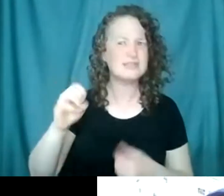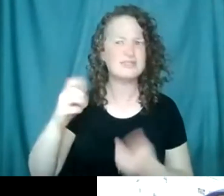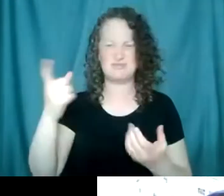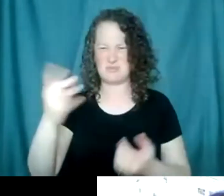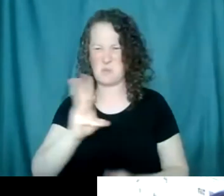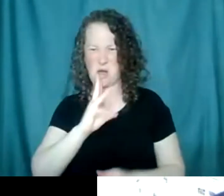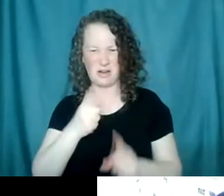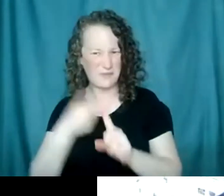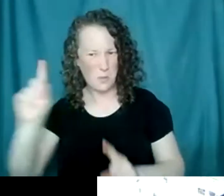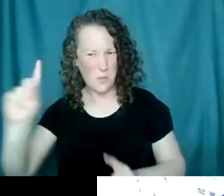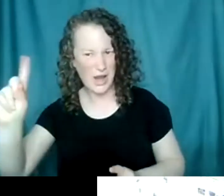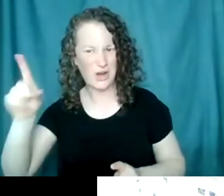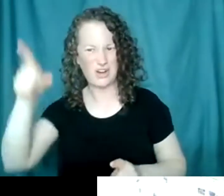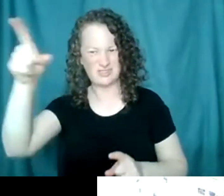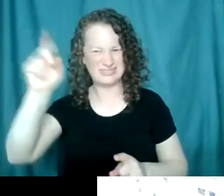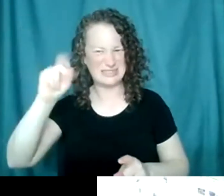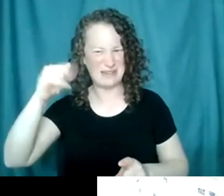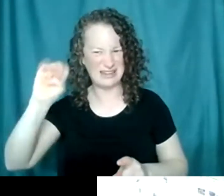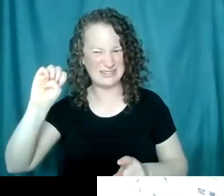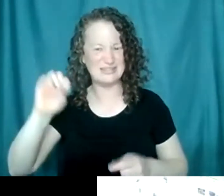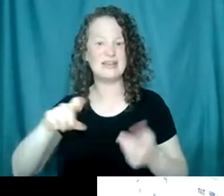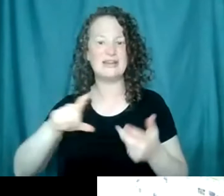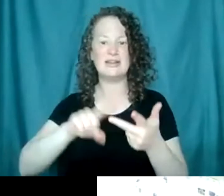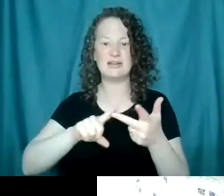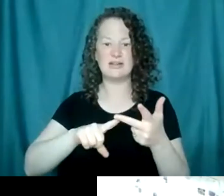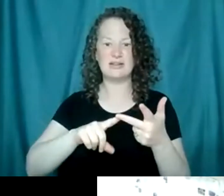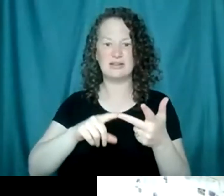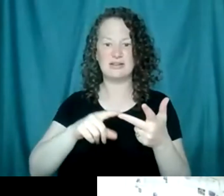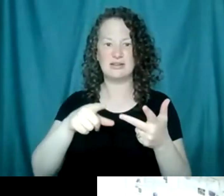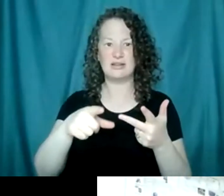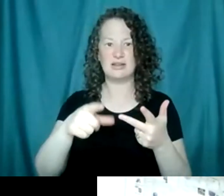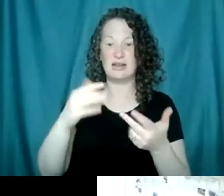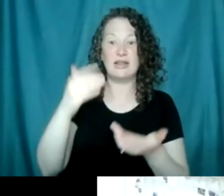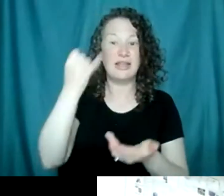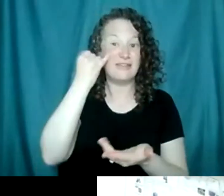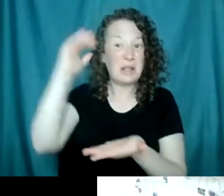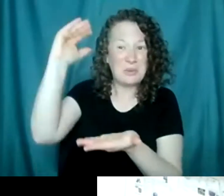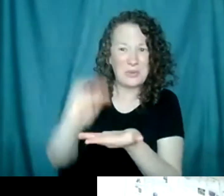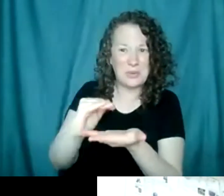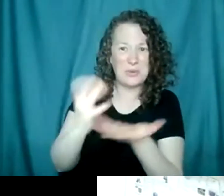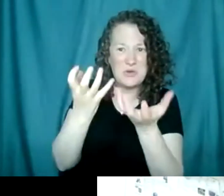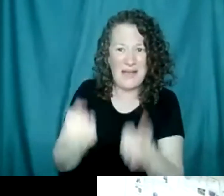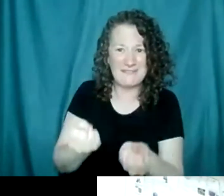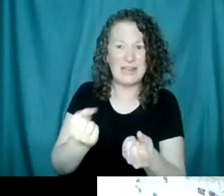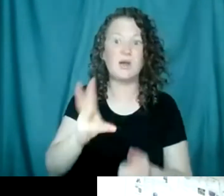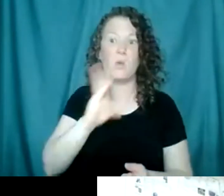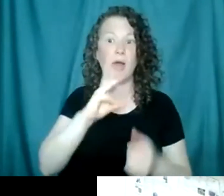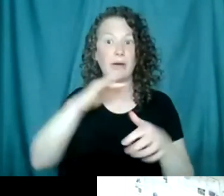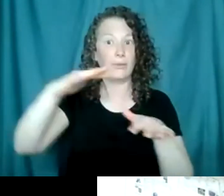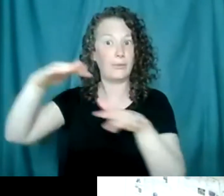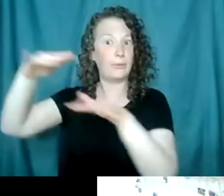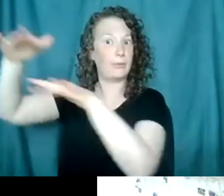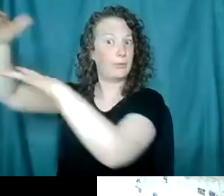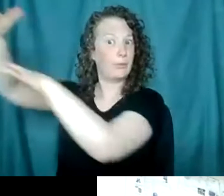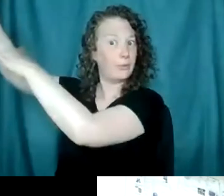then in the, does the water, it's like in a low gravity situation, does the water float away or do you water from the bottom